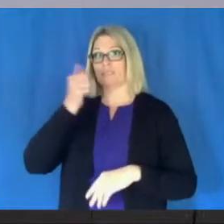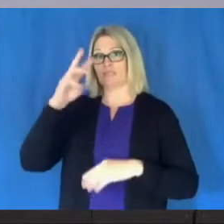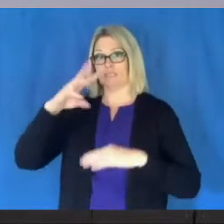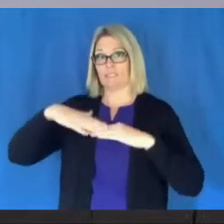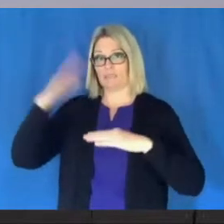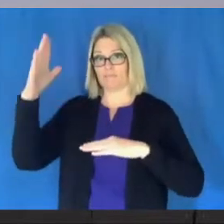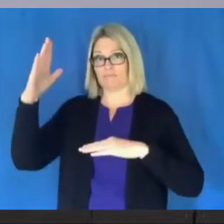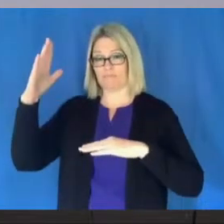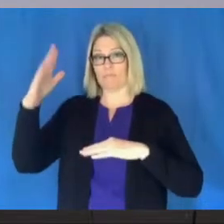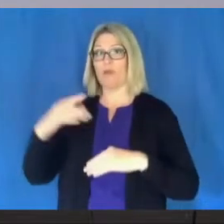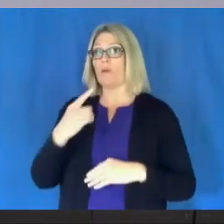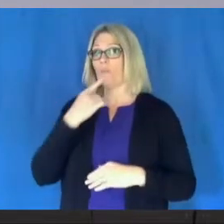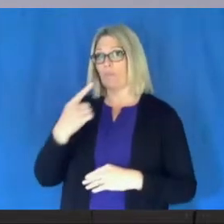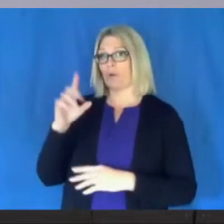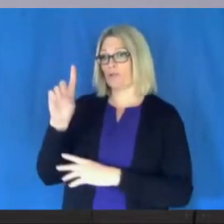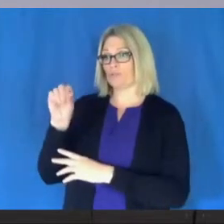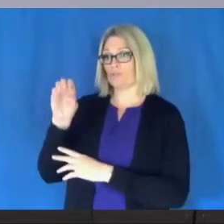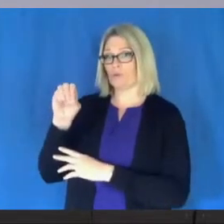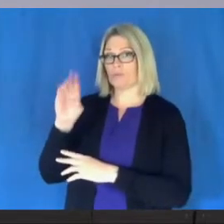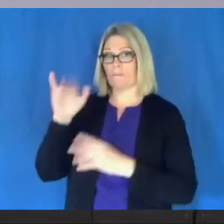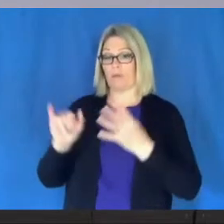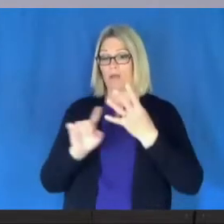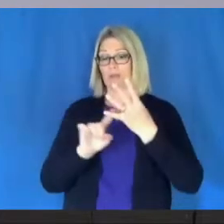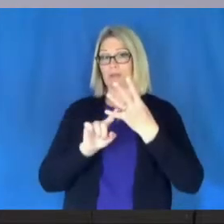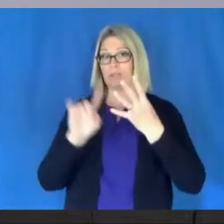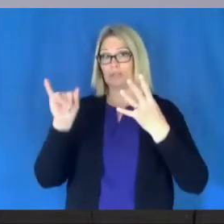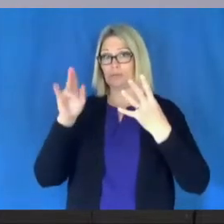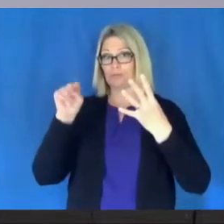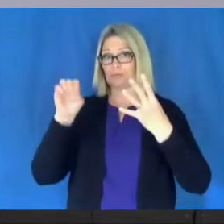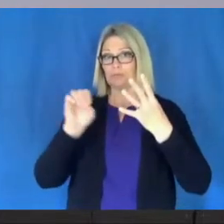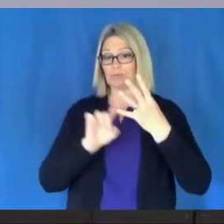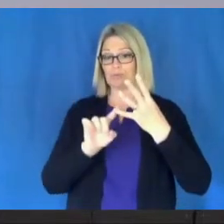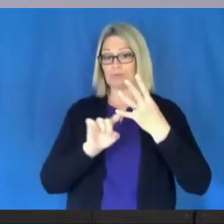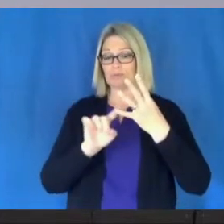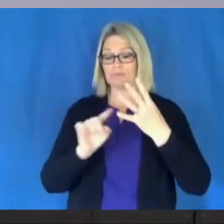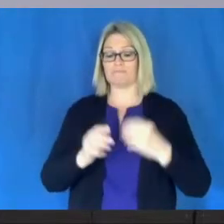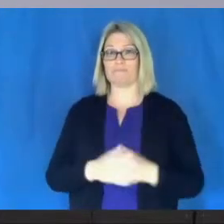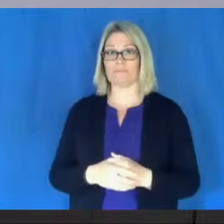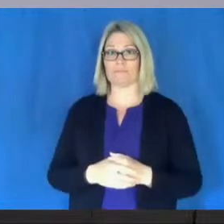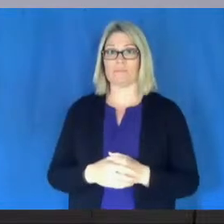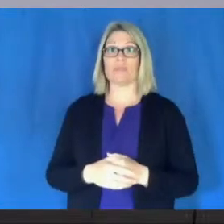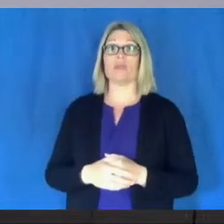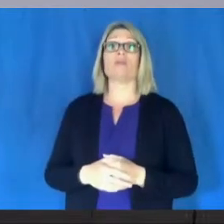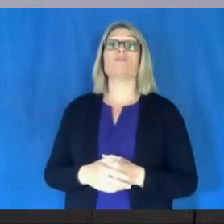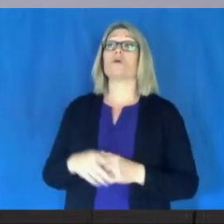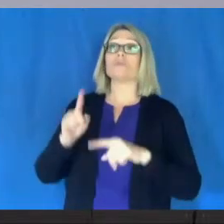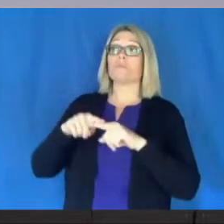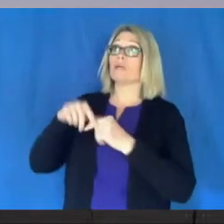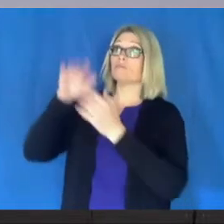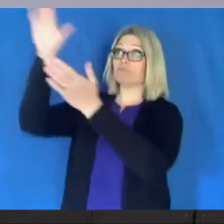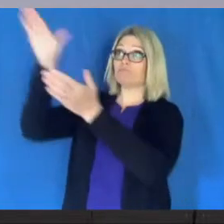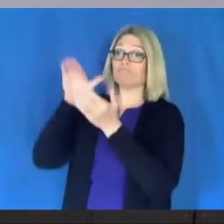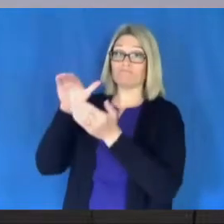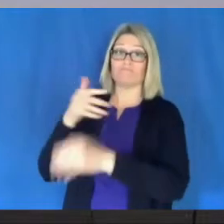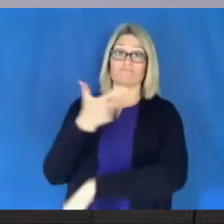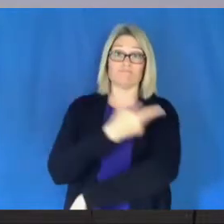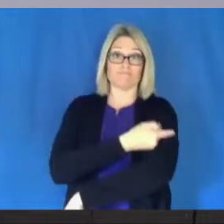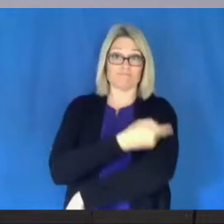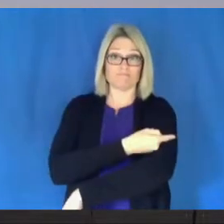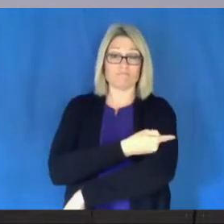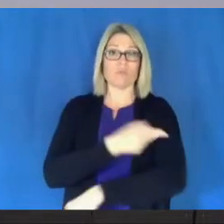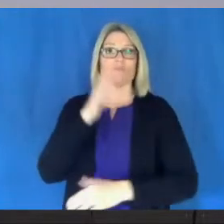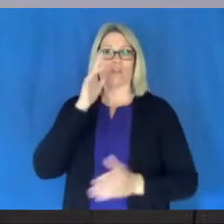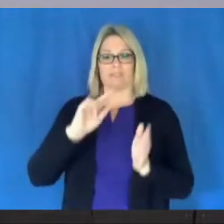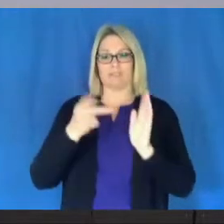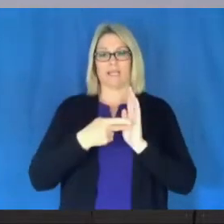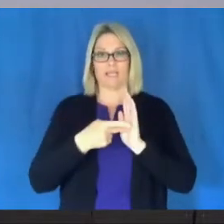at least 1 dose of vaccine by the end of June. Based on the forecasted vaccine supply, we expect the second doses will be administered